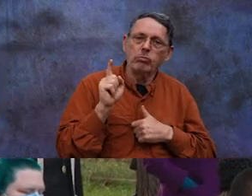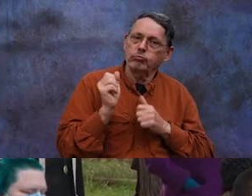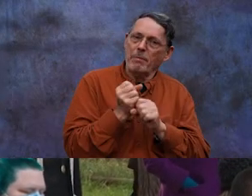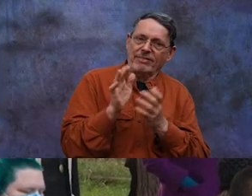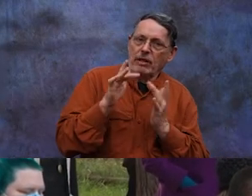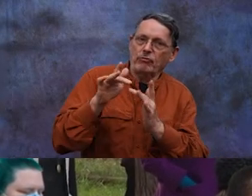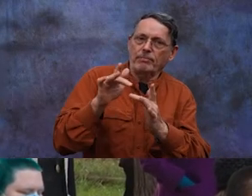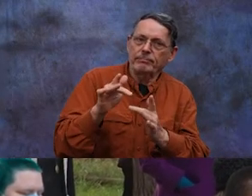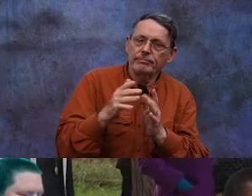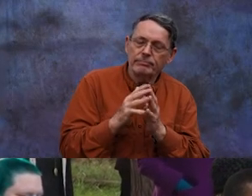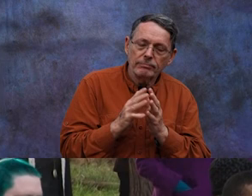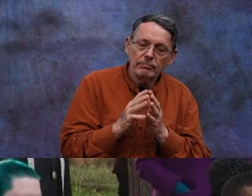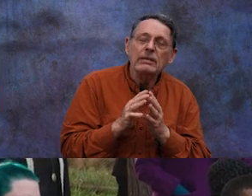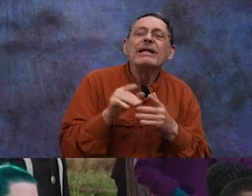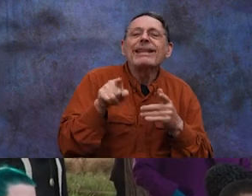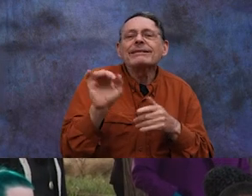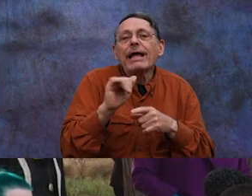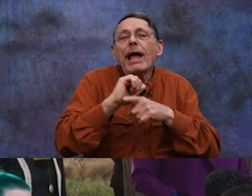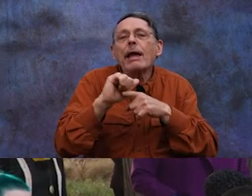So this is practice.